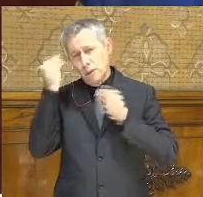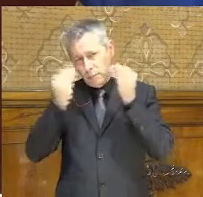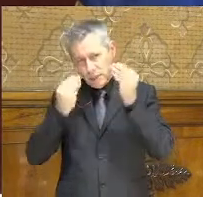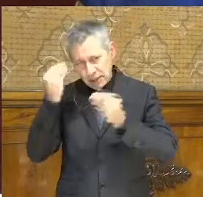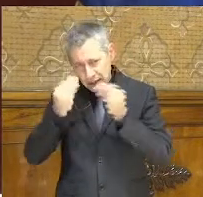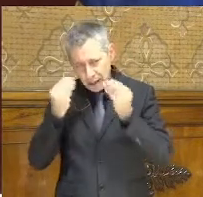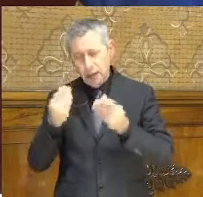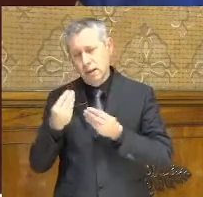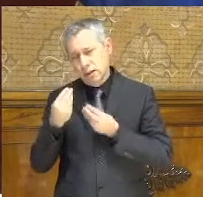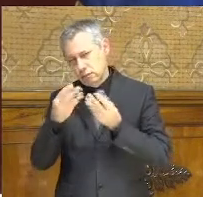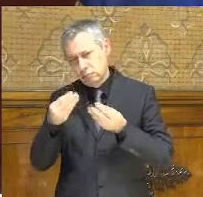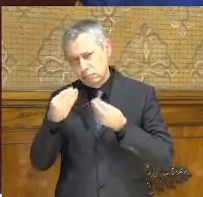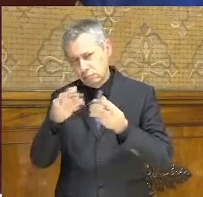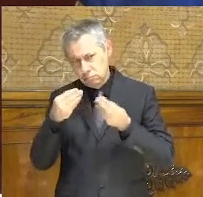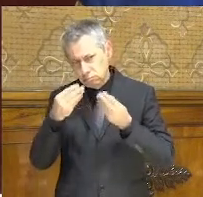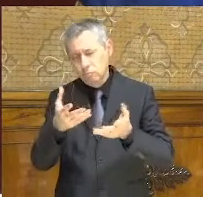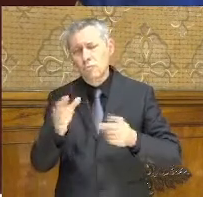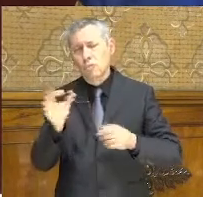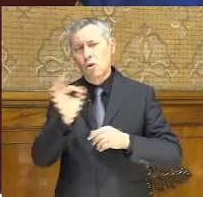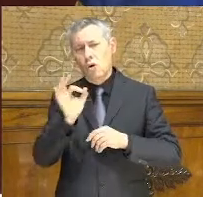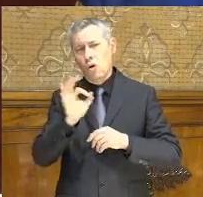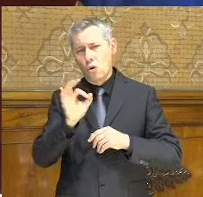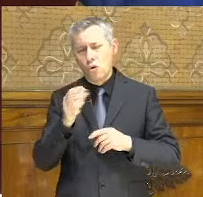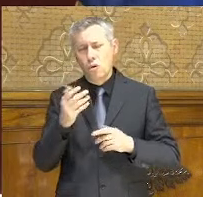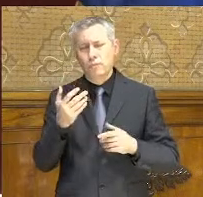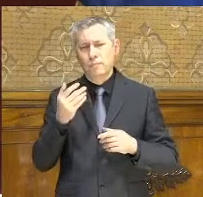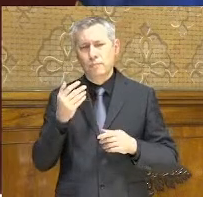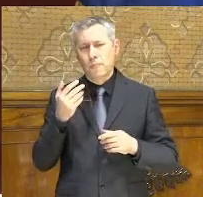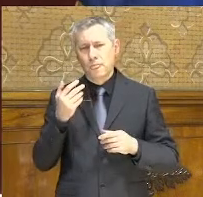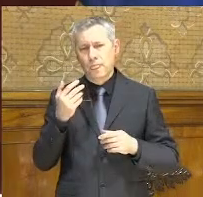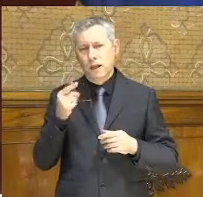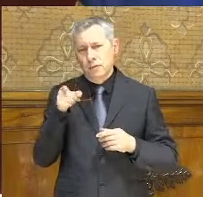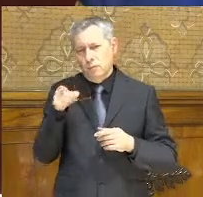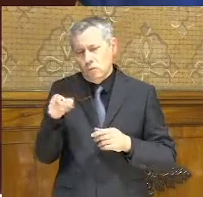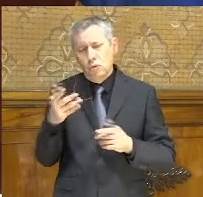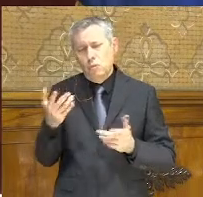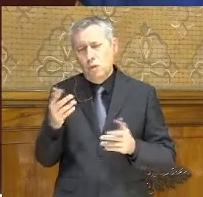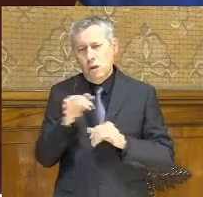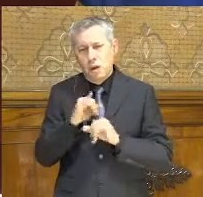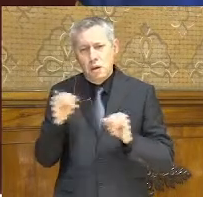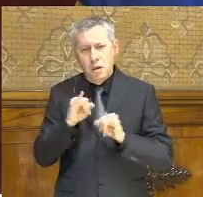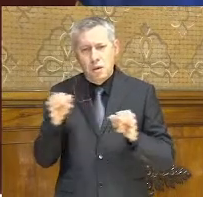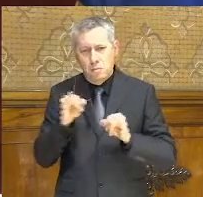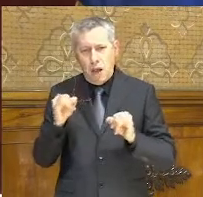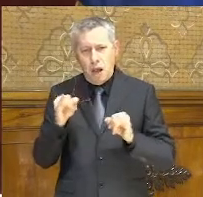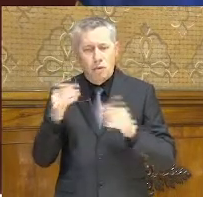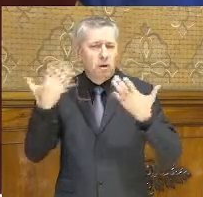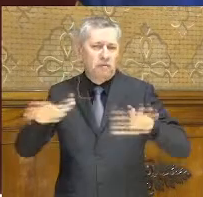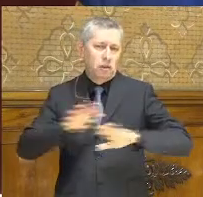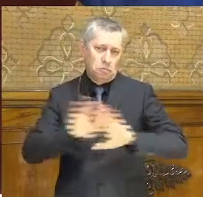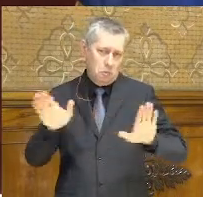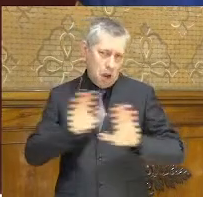in our time, and he never actually finished that seminar. He abandoned